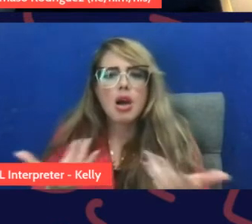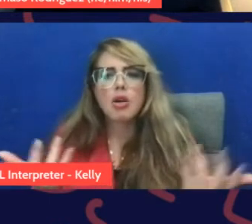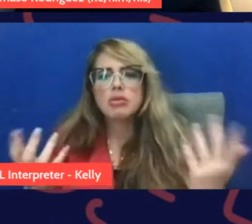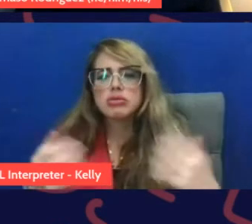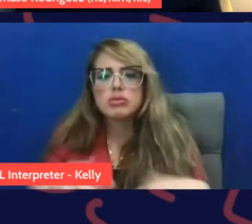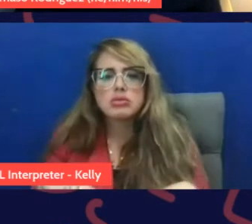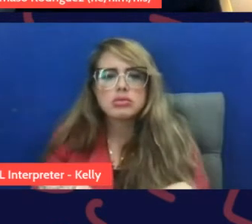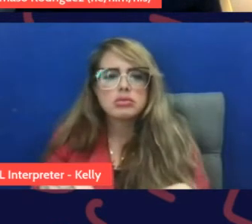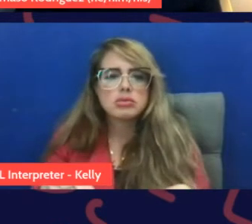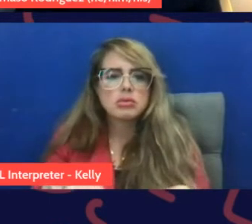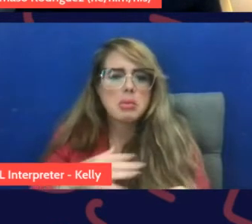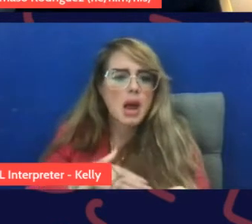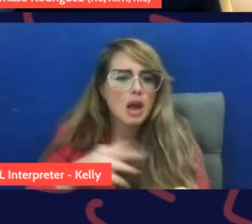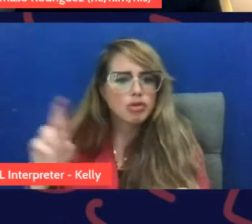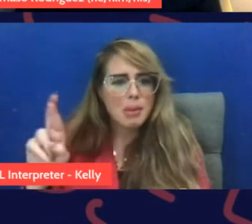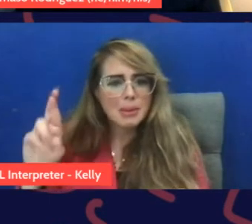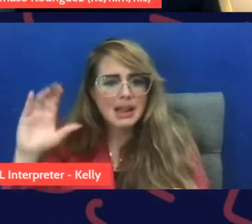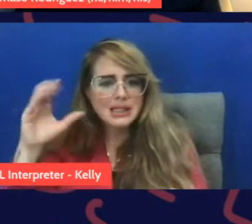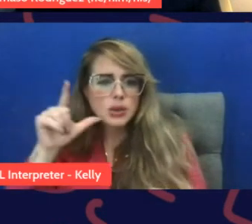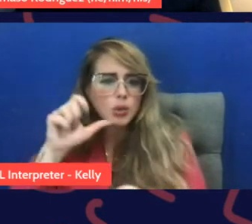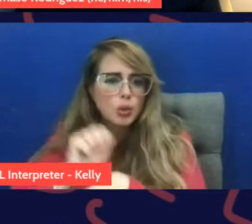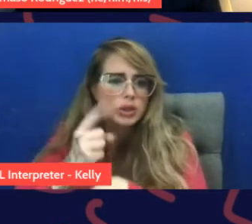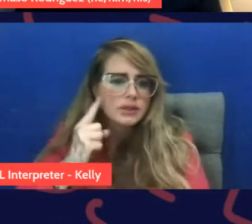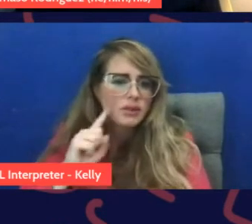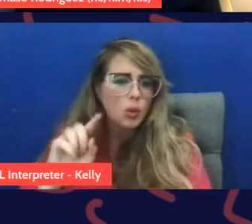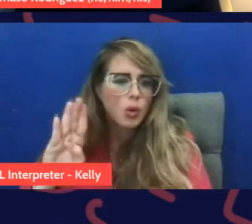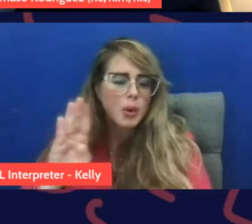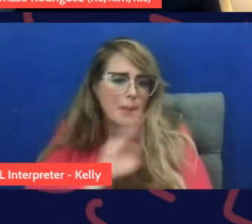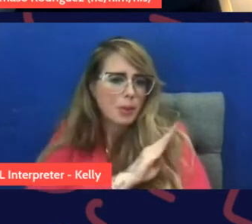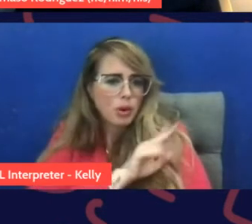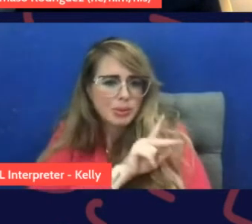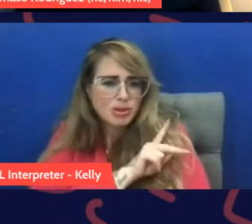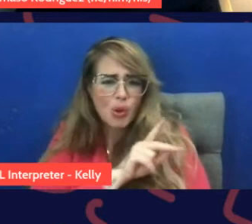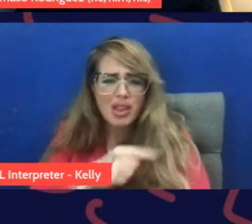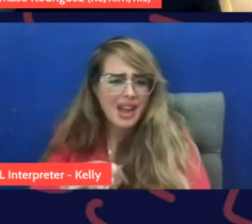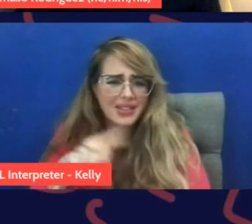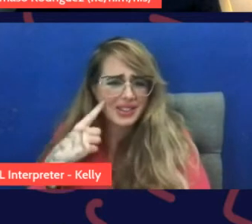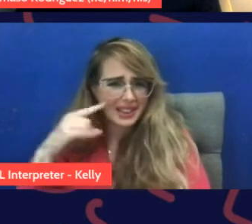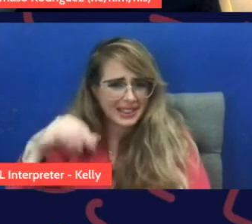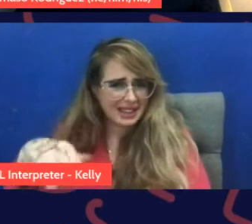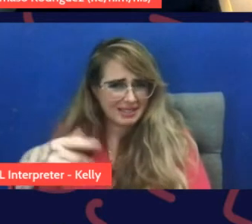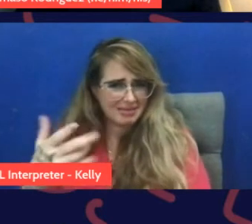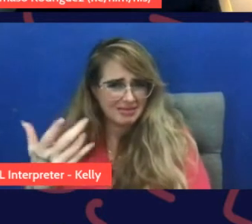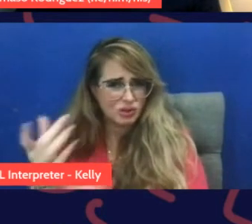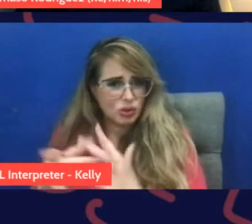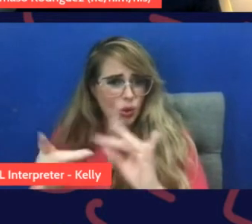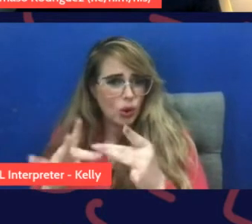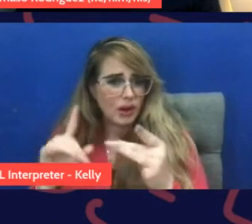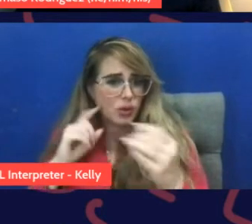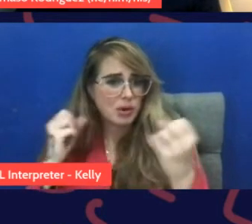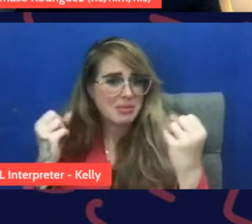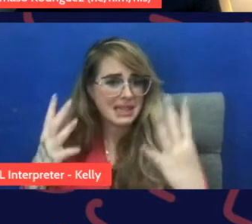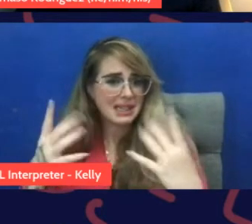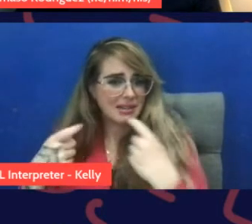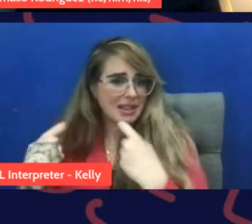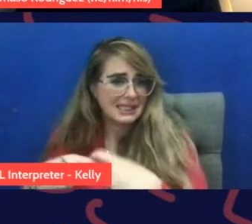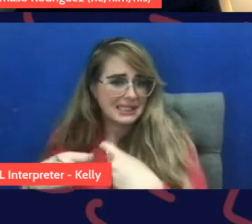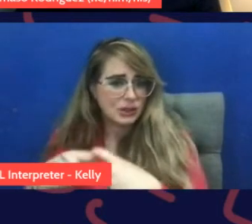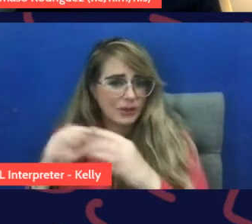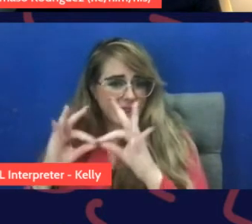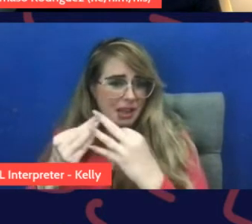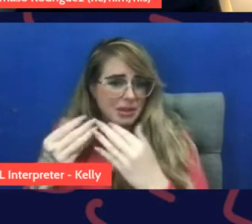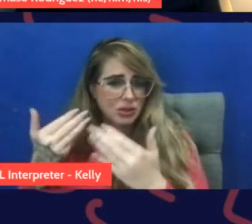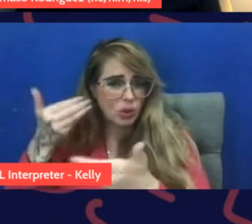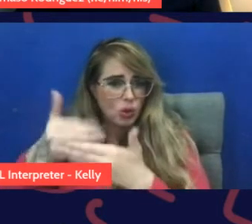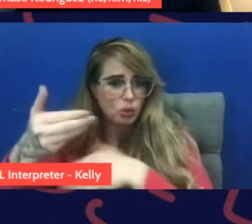like my Republican cousin who works for Border Patrol, which I think is the story in a lot of Latino families, right? Especially along the border,